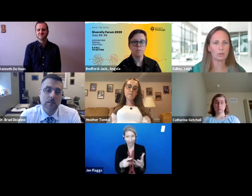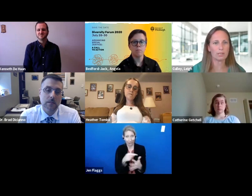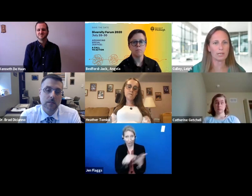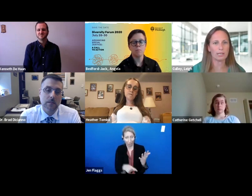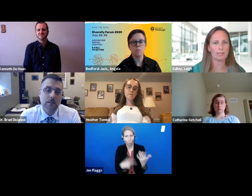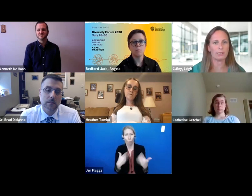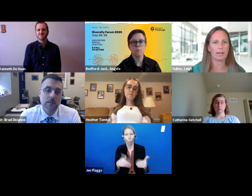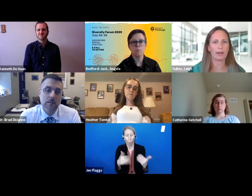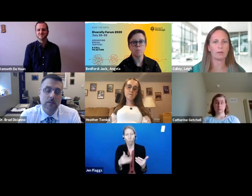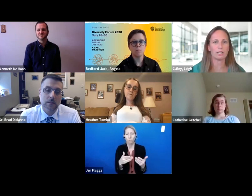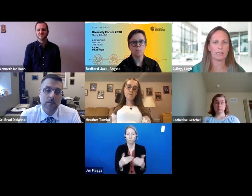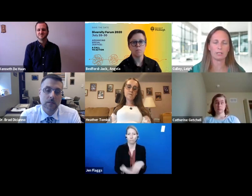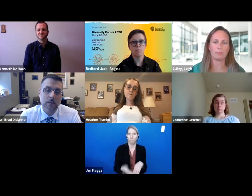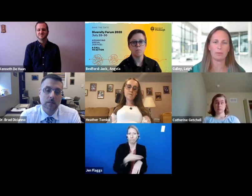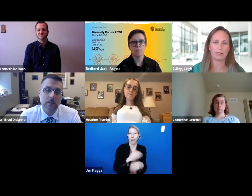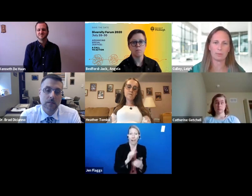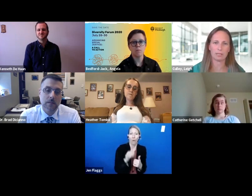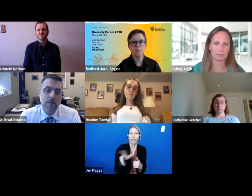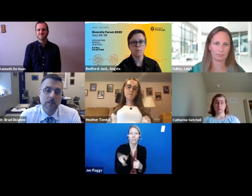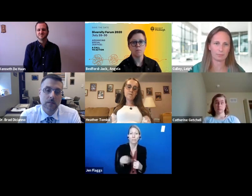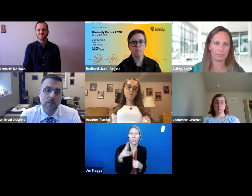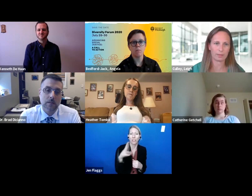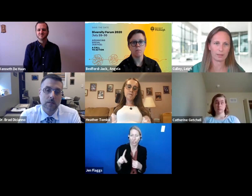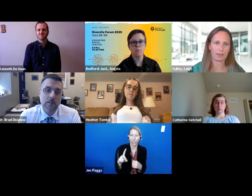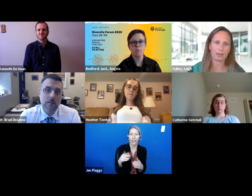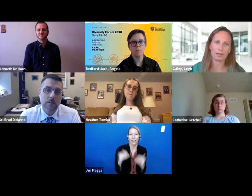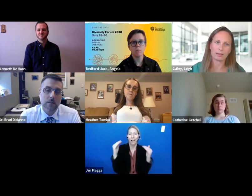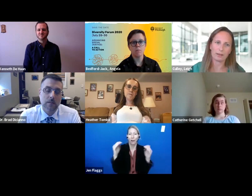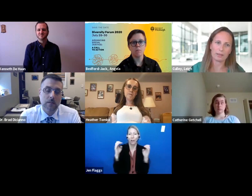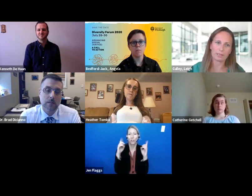his doctorate studies in higher education management.